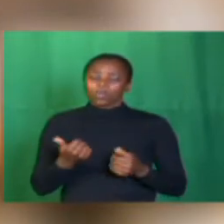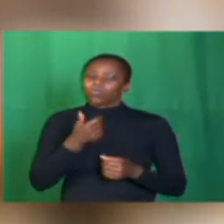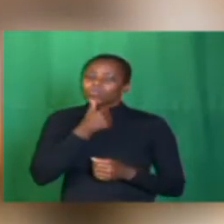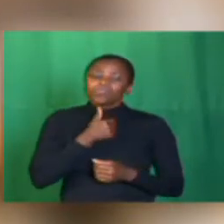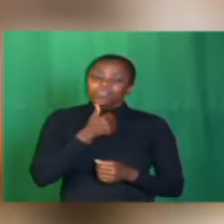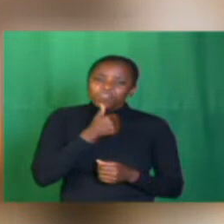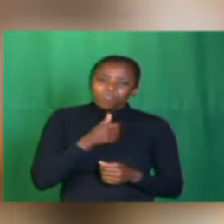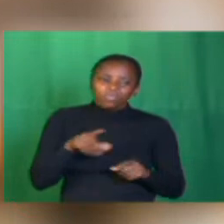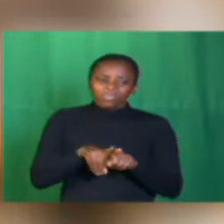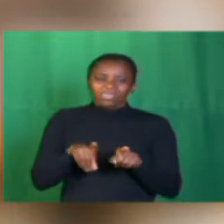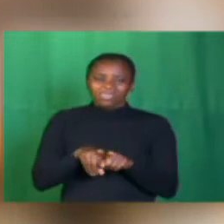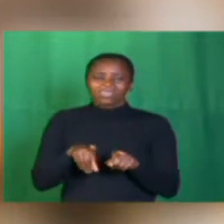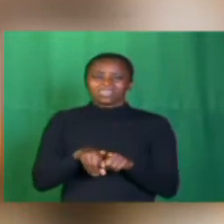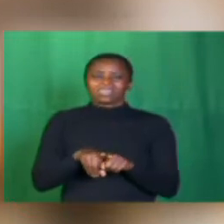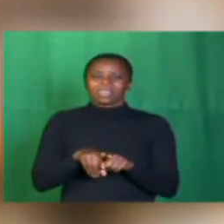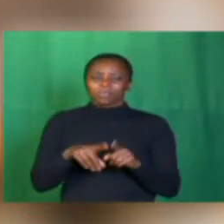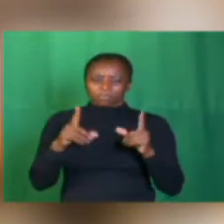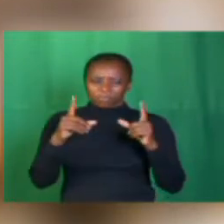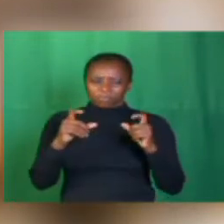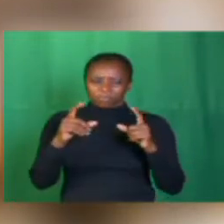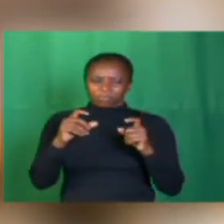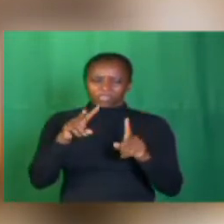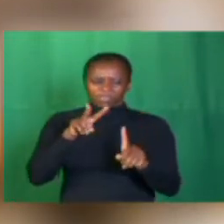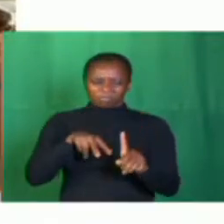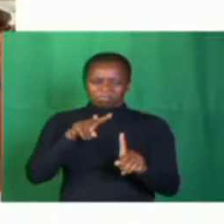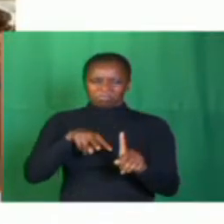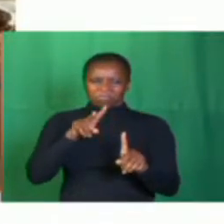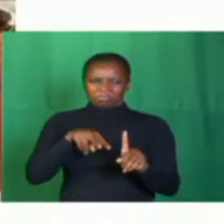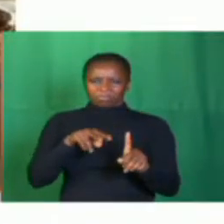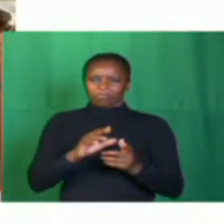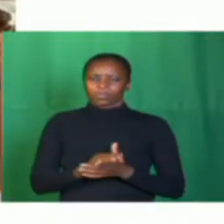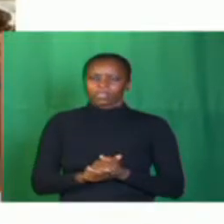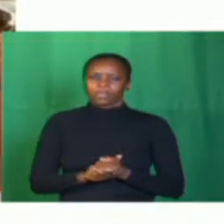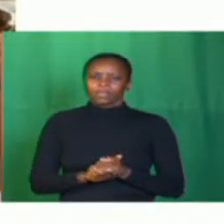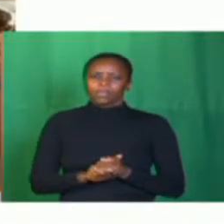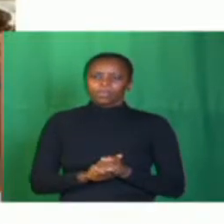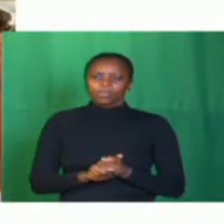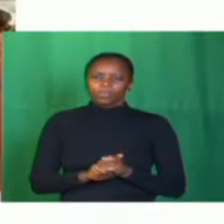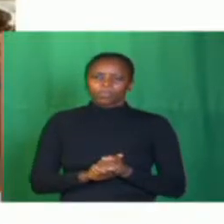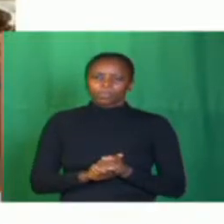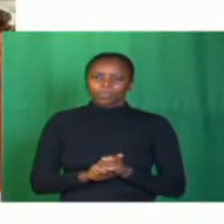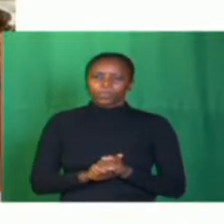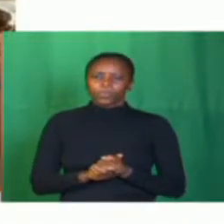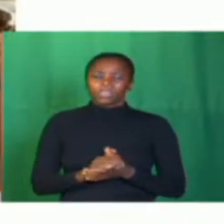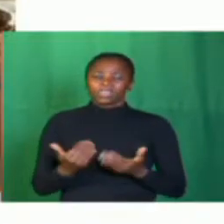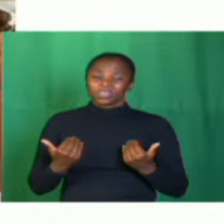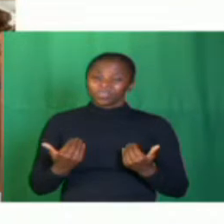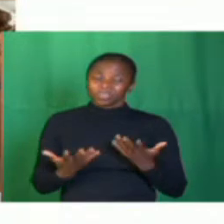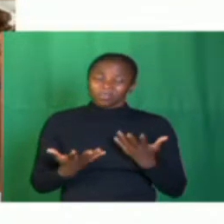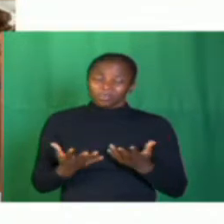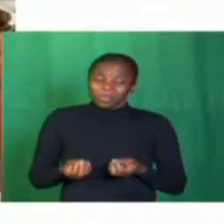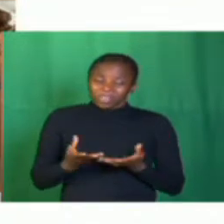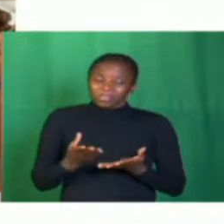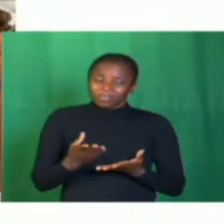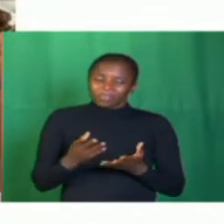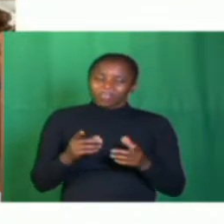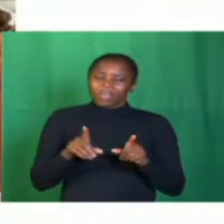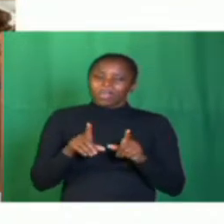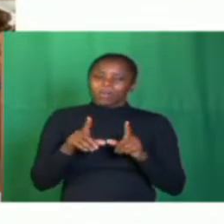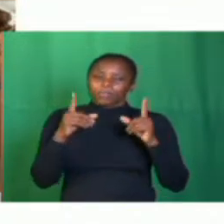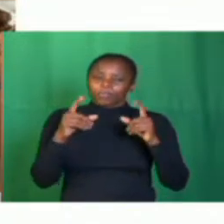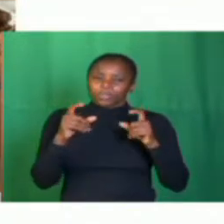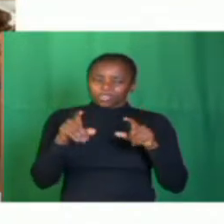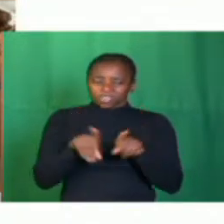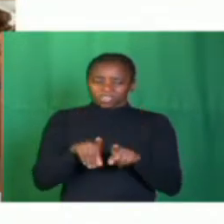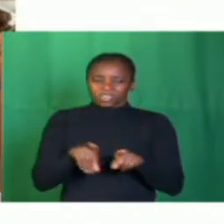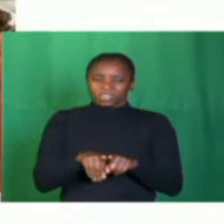it as a source for our question. So if you are given a picture like this one